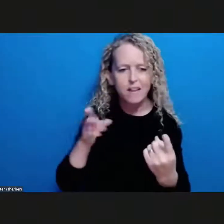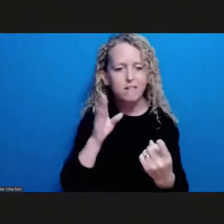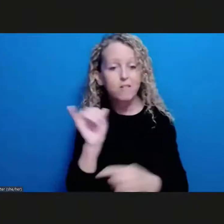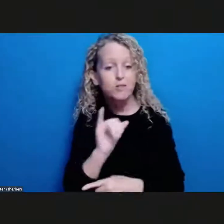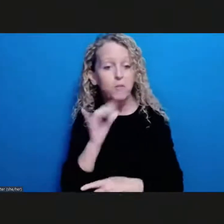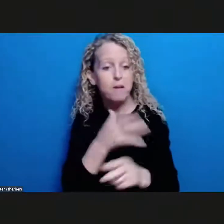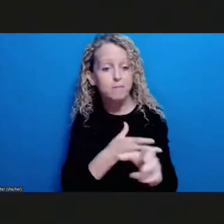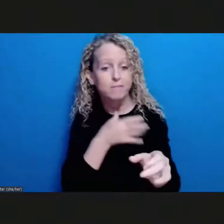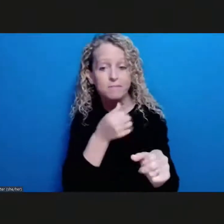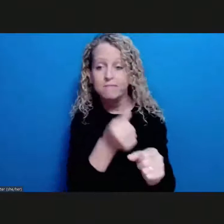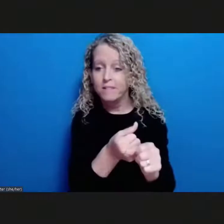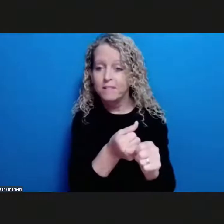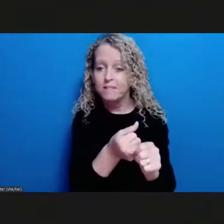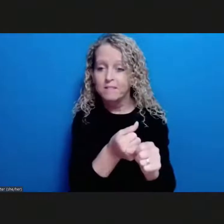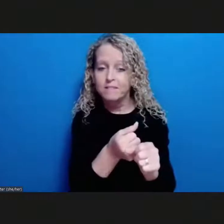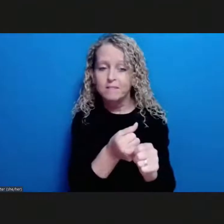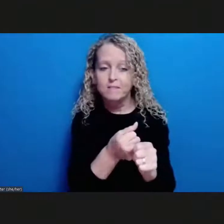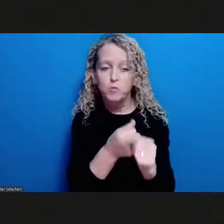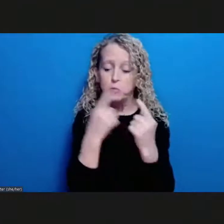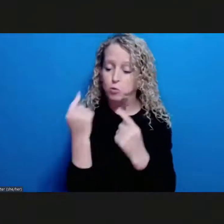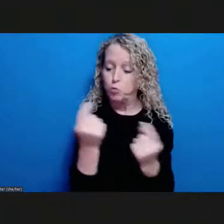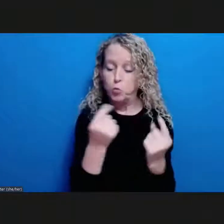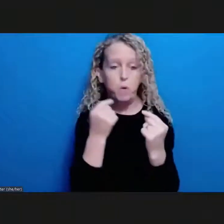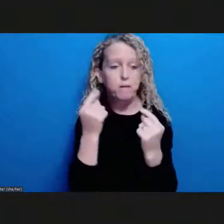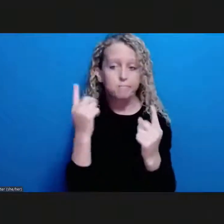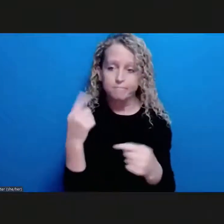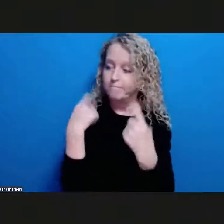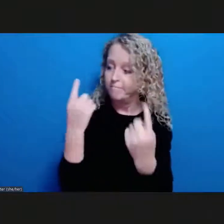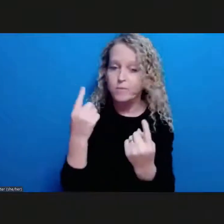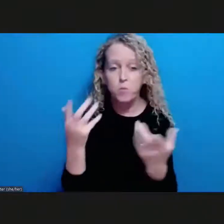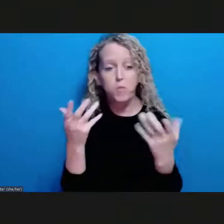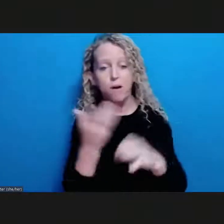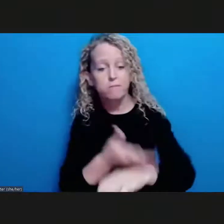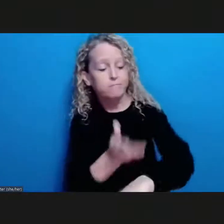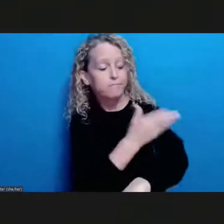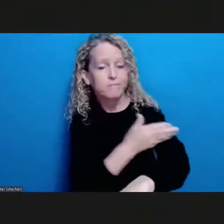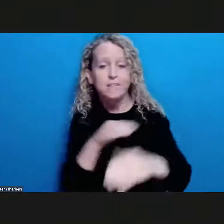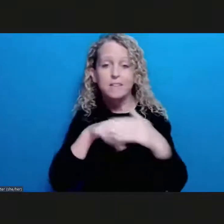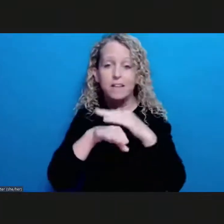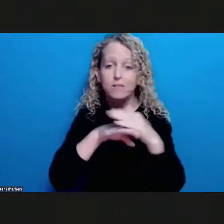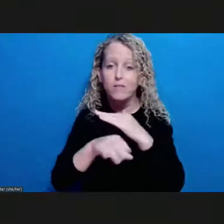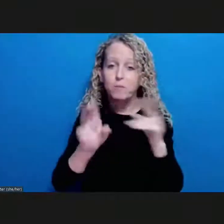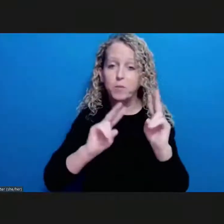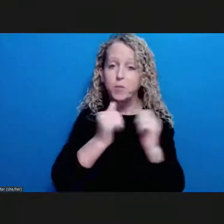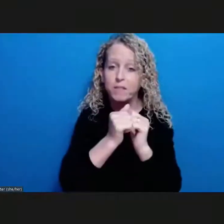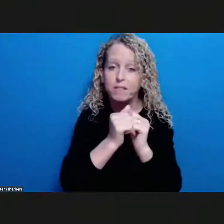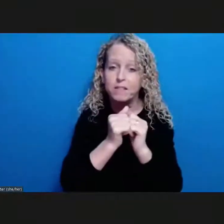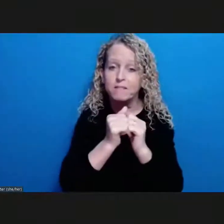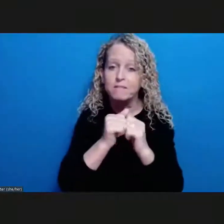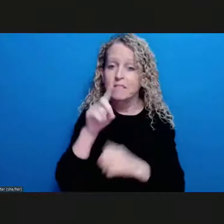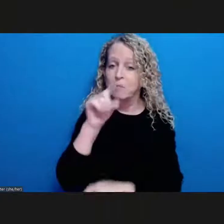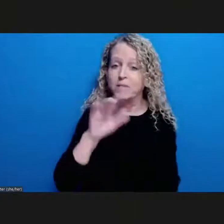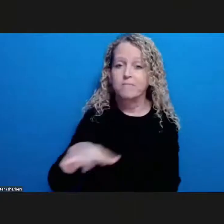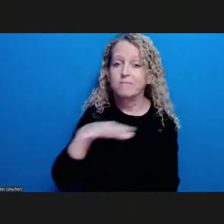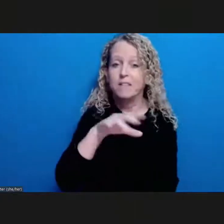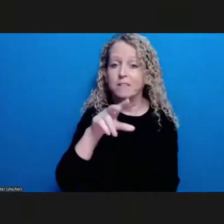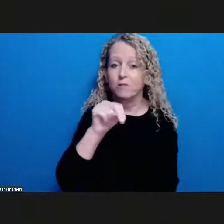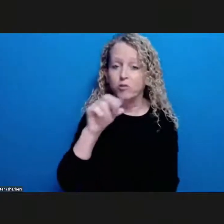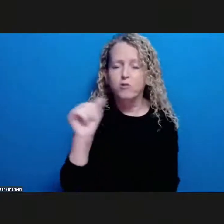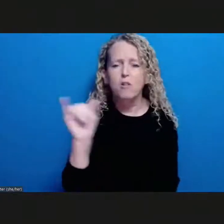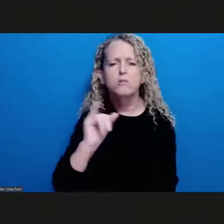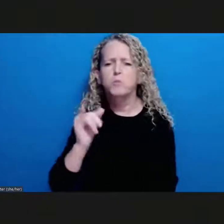made to meet the commitments to improve accessibility for Nova Scotians with disabilities and what this means for